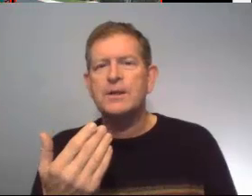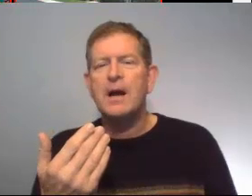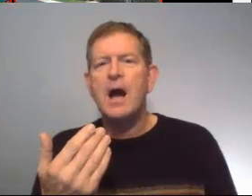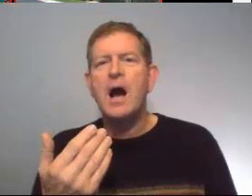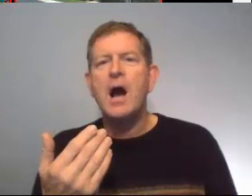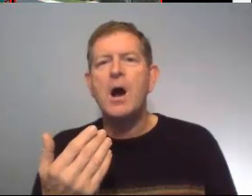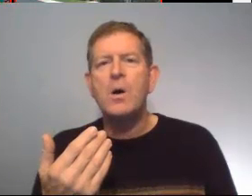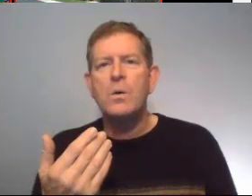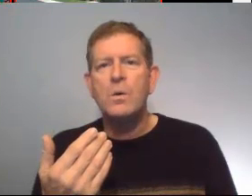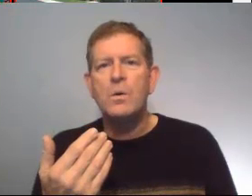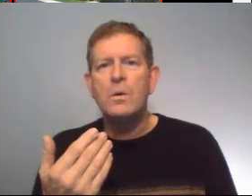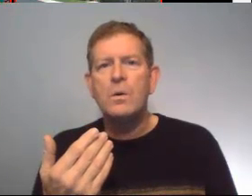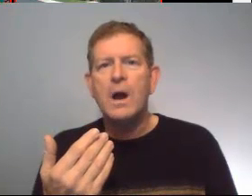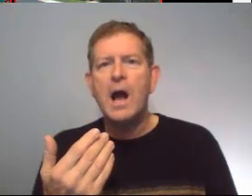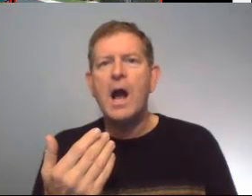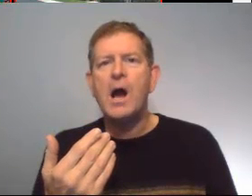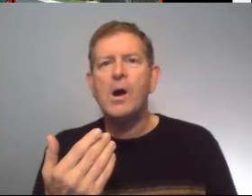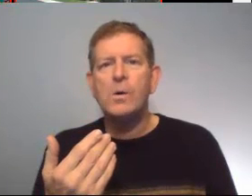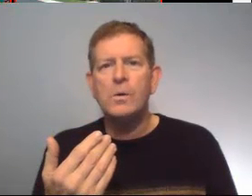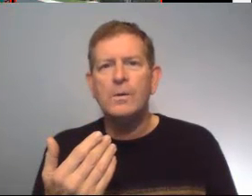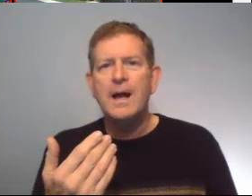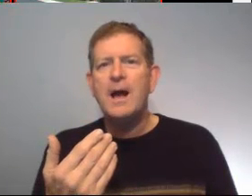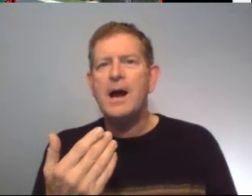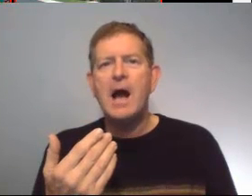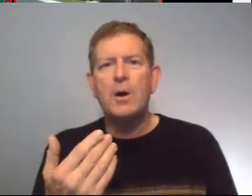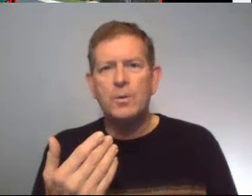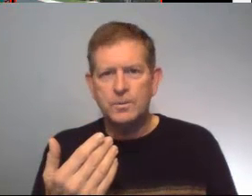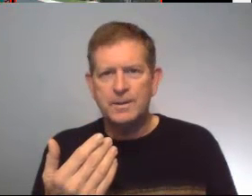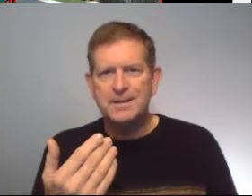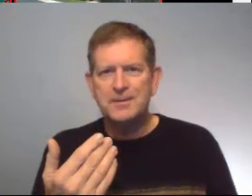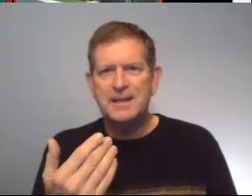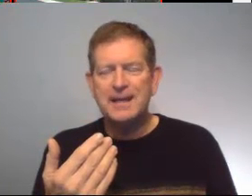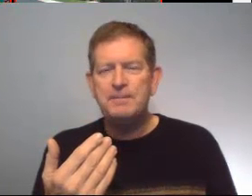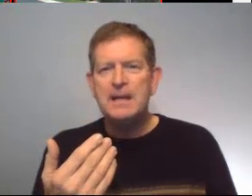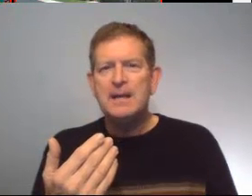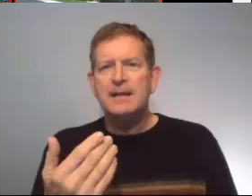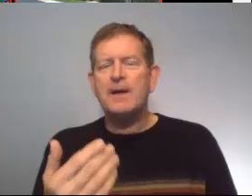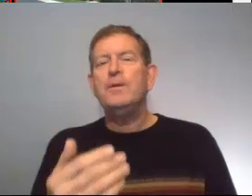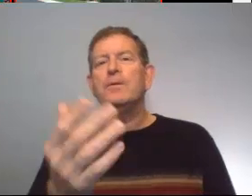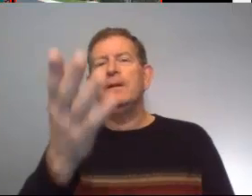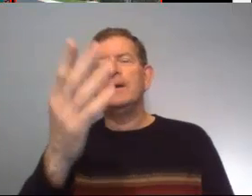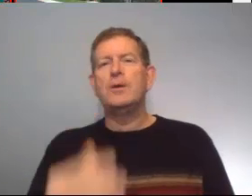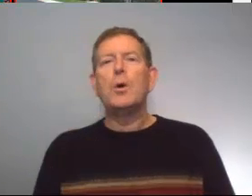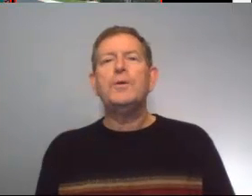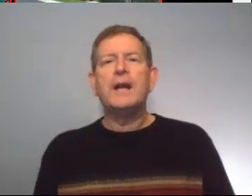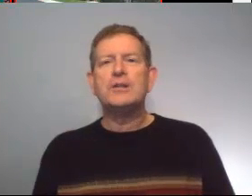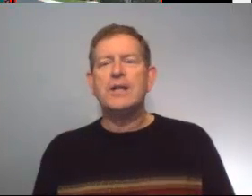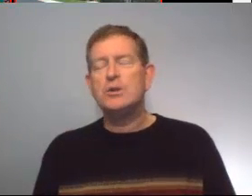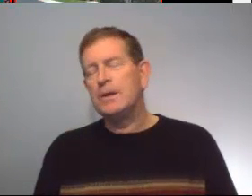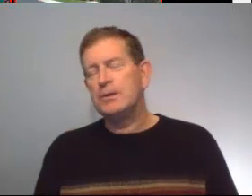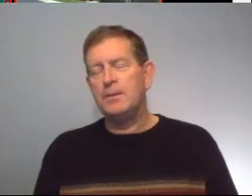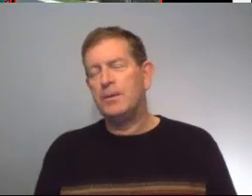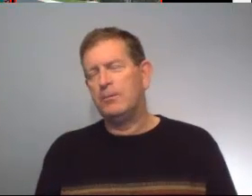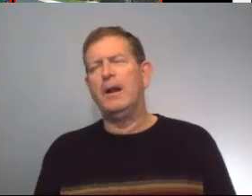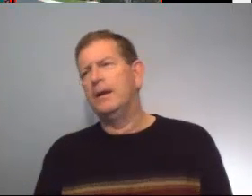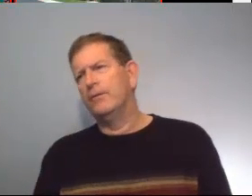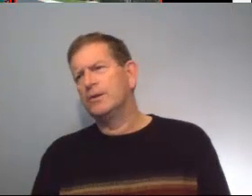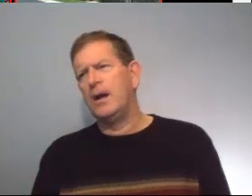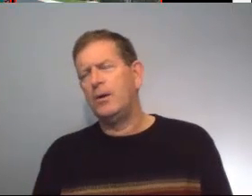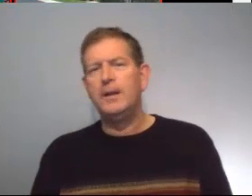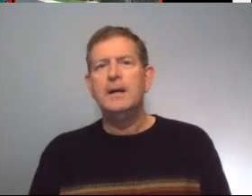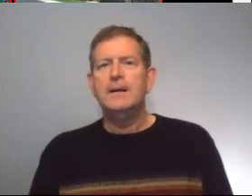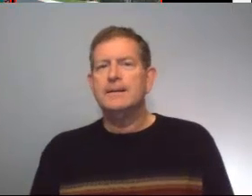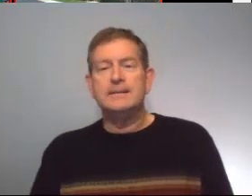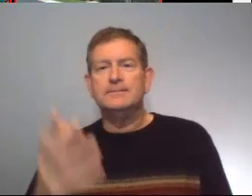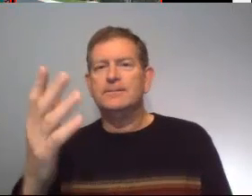as we pronounce it. Ow, ow, own. Okay. Now, if you're living in the North United States, you may think, well, I